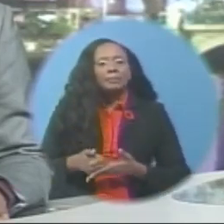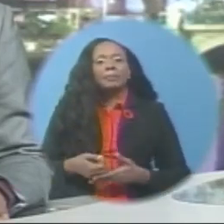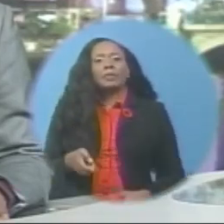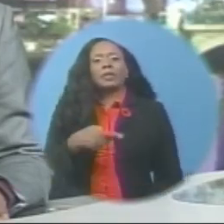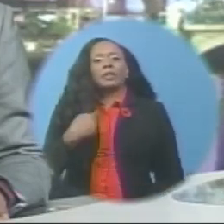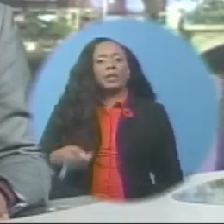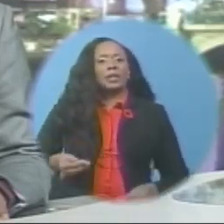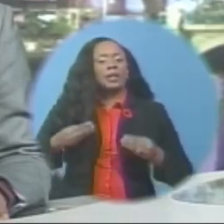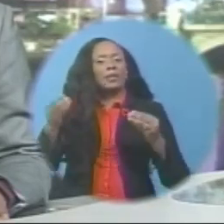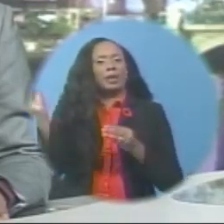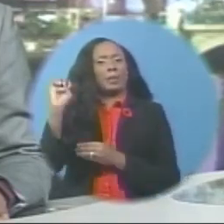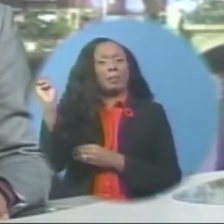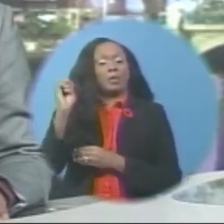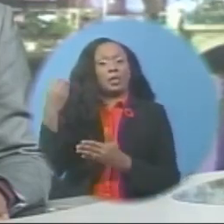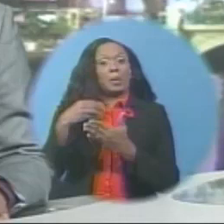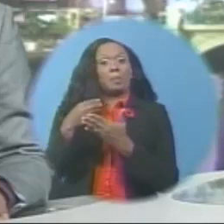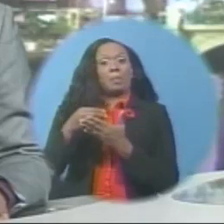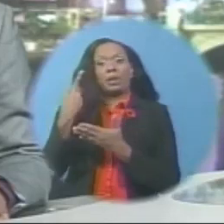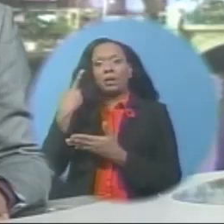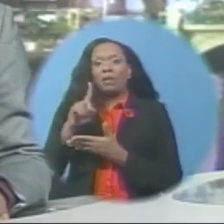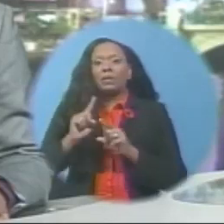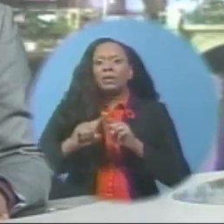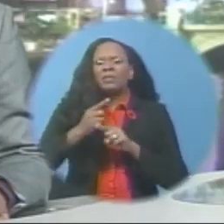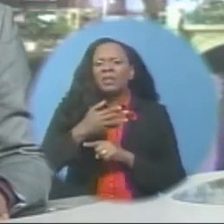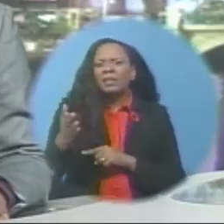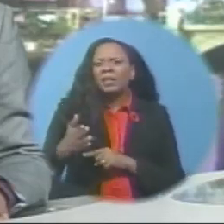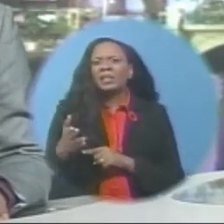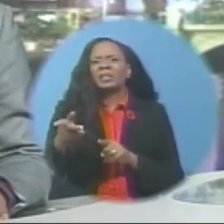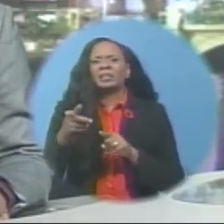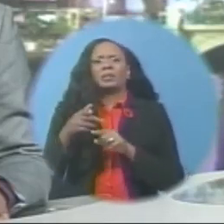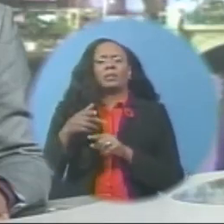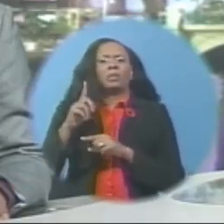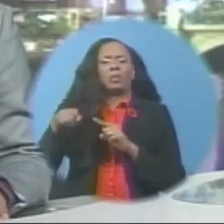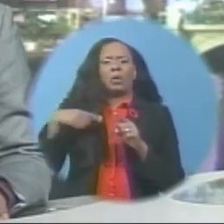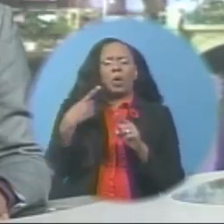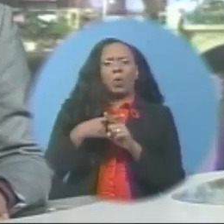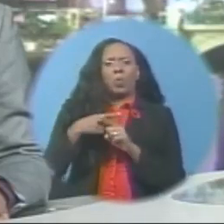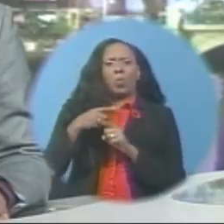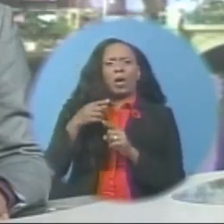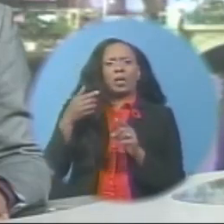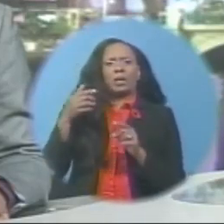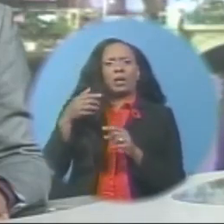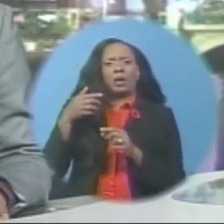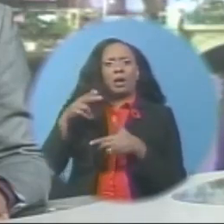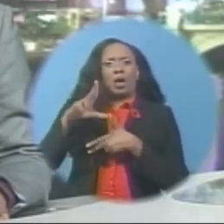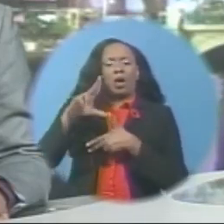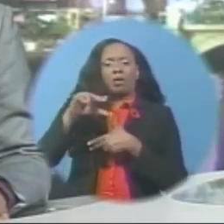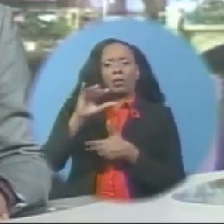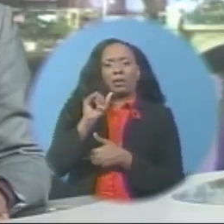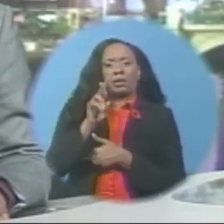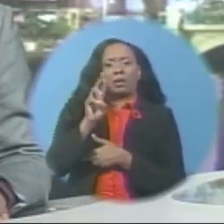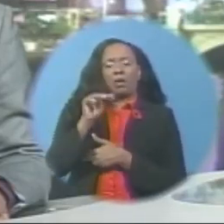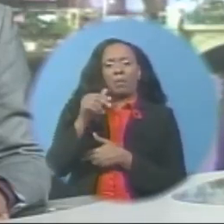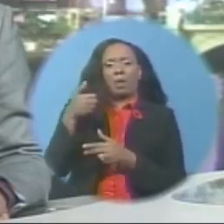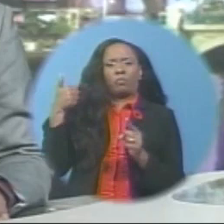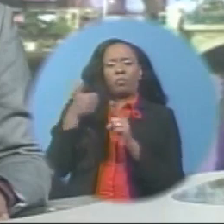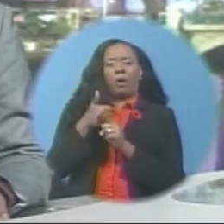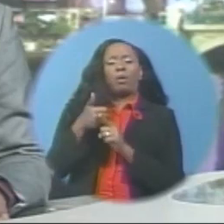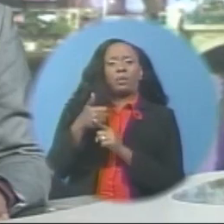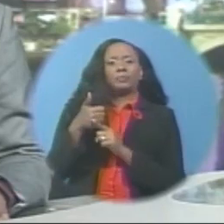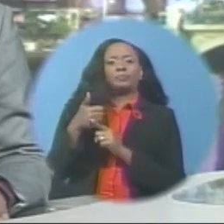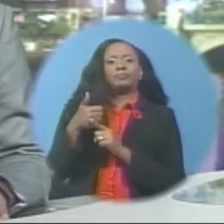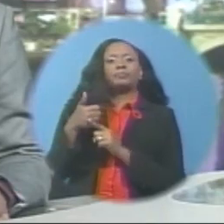provided emergency cash and disaster relief goods since Hurricane Irma struck in September. And Prime Minister Gaston Brown has expressed his